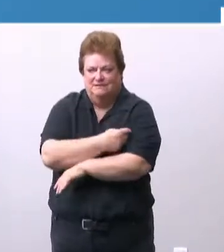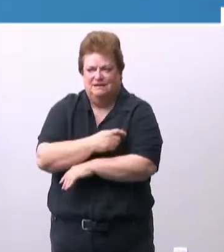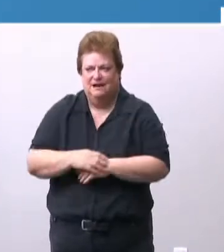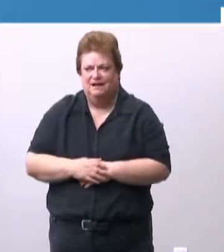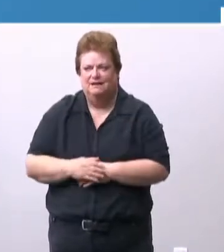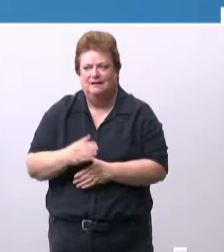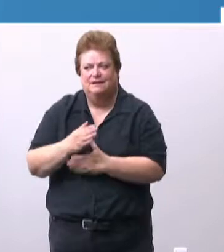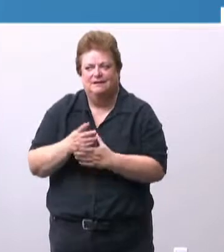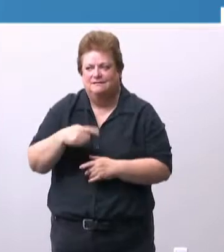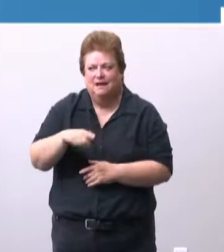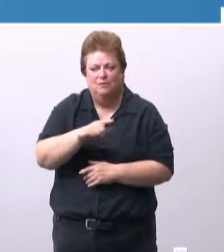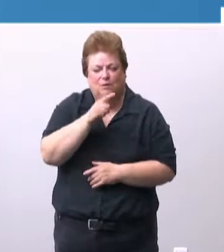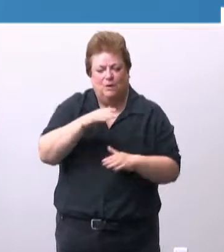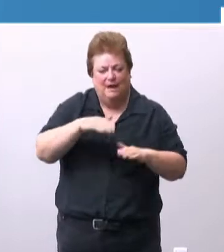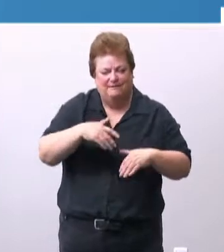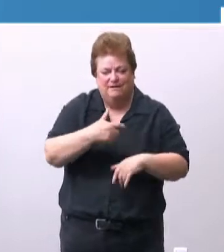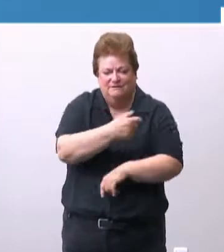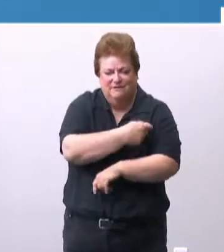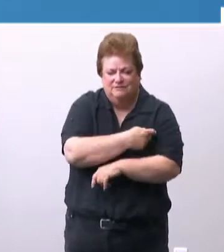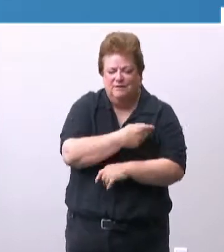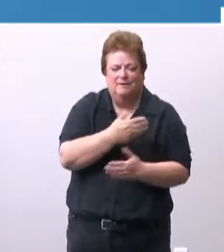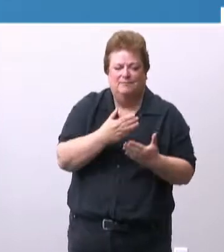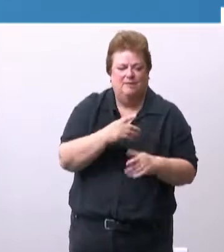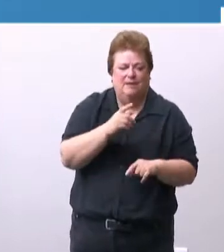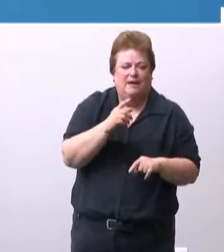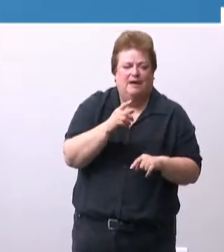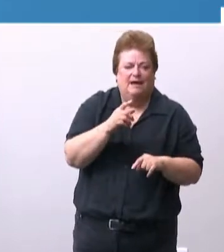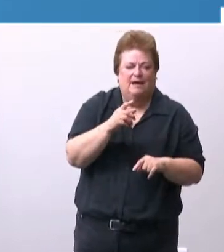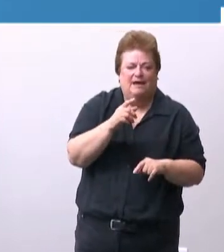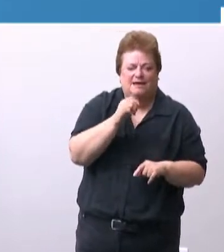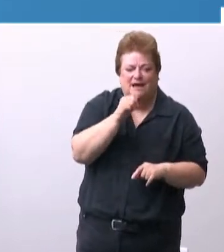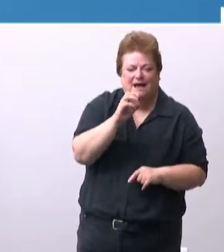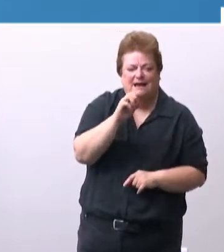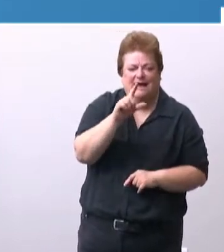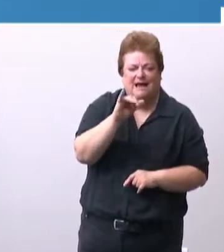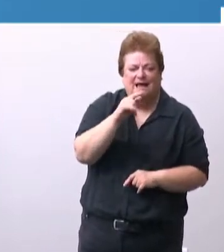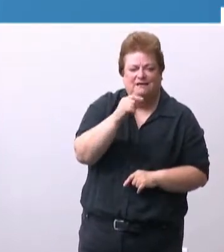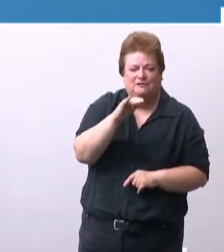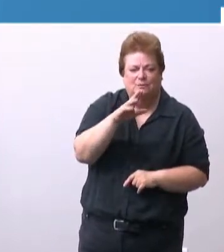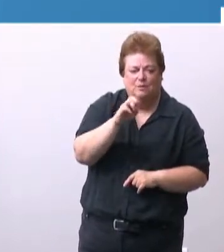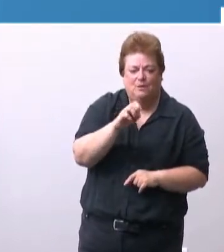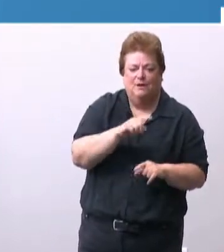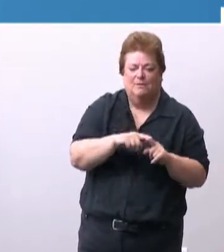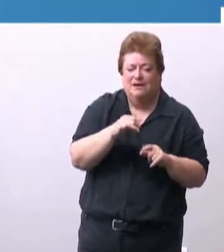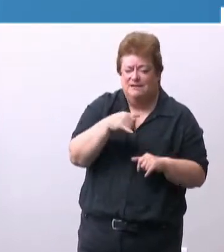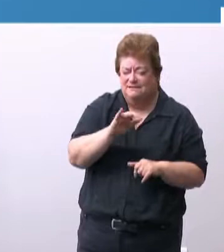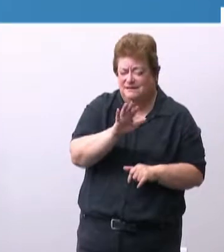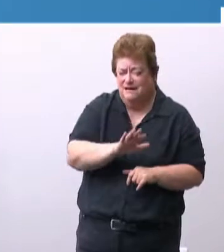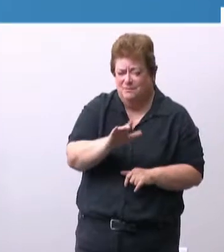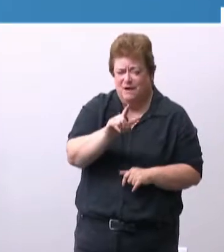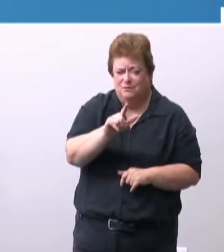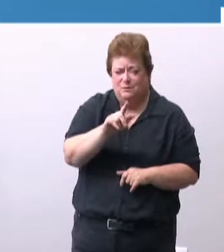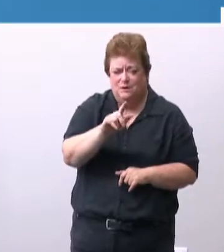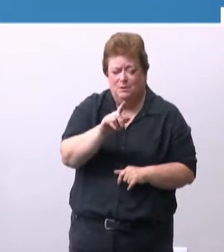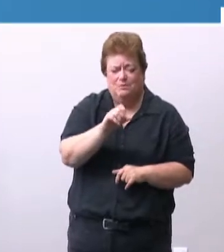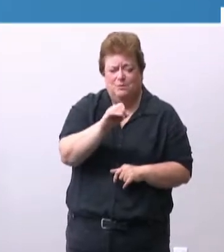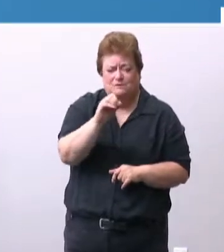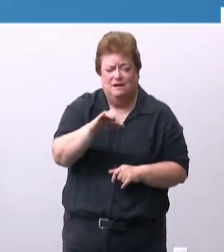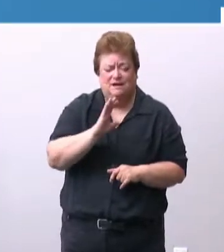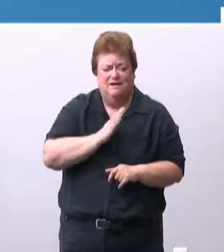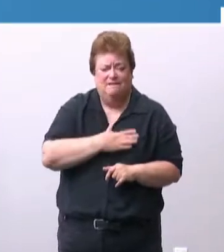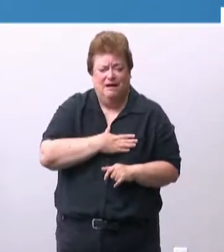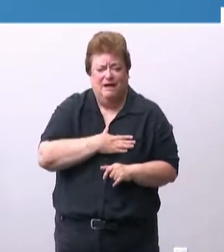who are still unvaccinated are not yet eligible, but our data shows that there is still around 21% of our